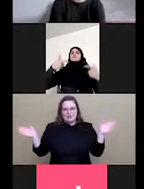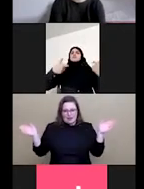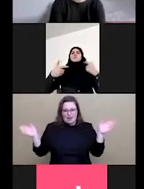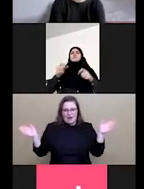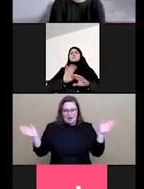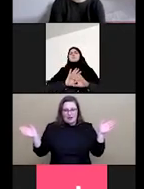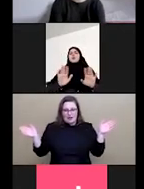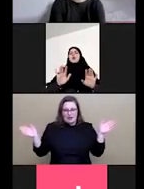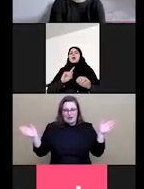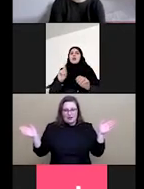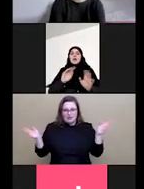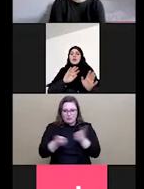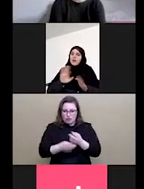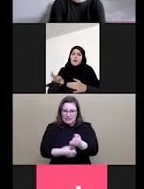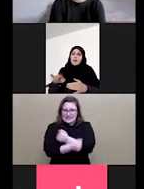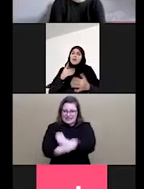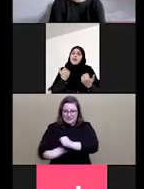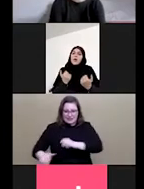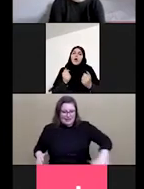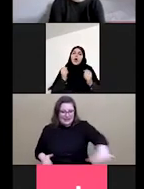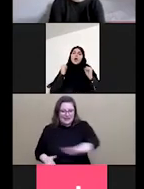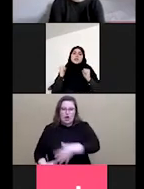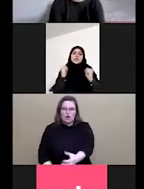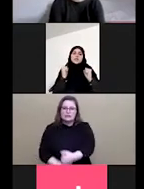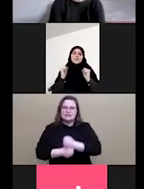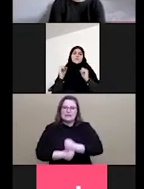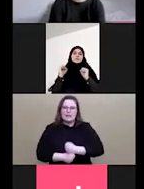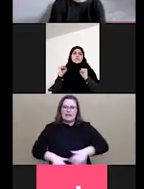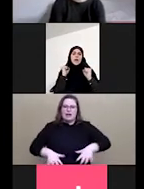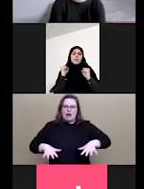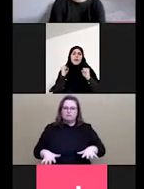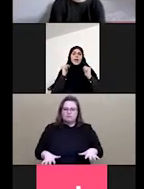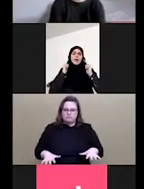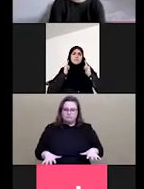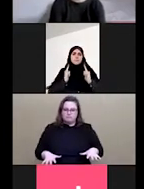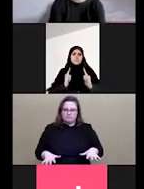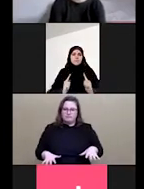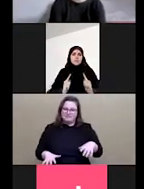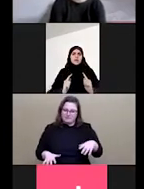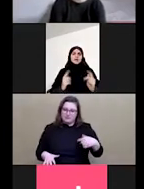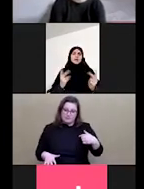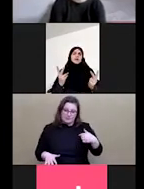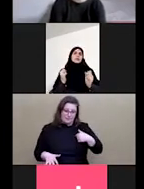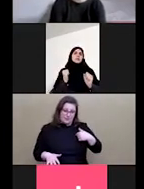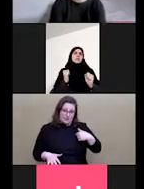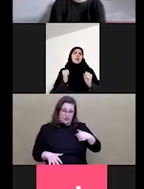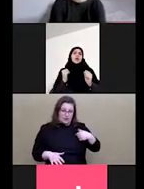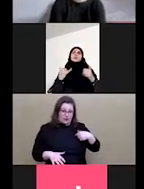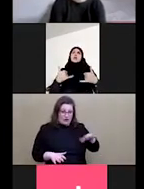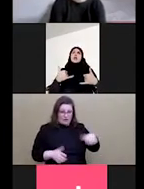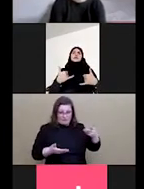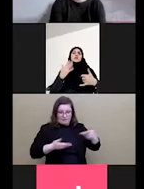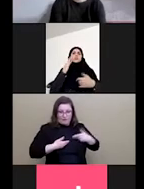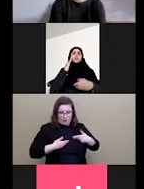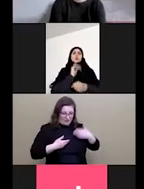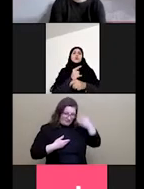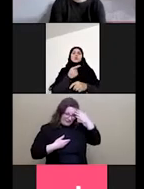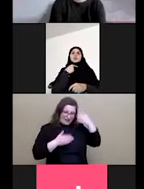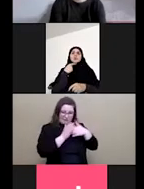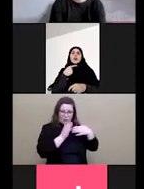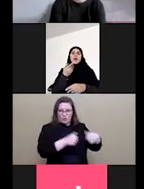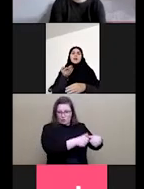stability in Bosnia and Herzegovina today. And this is what I was told by organizations of persons with disabilities, but